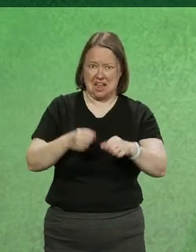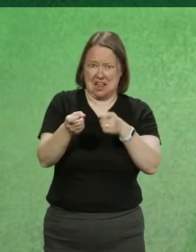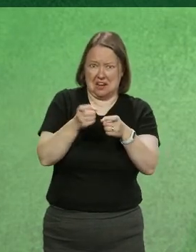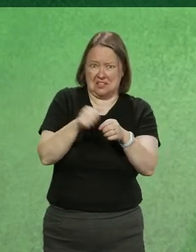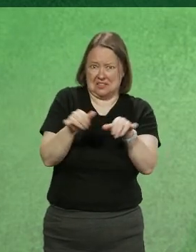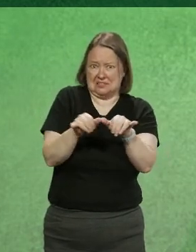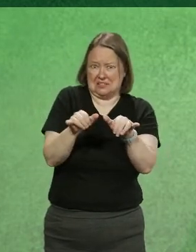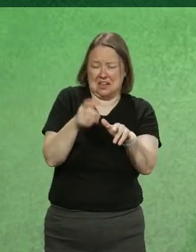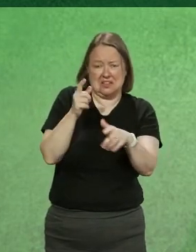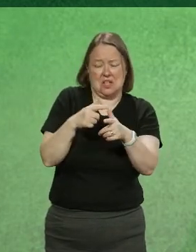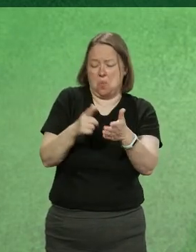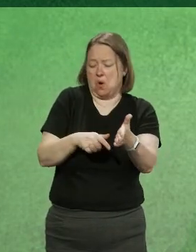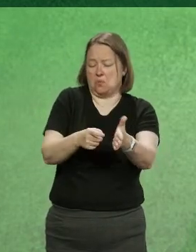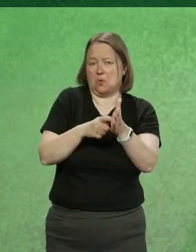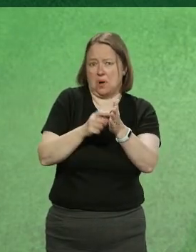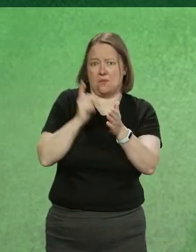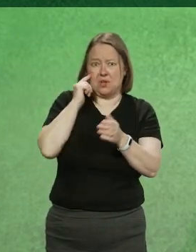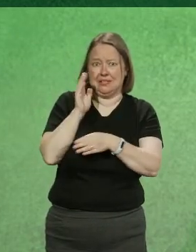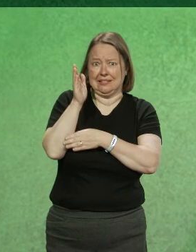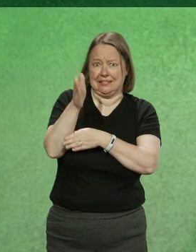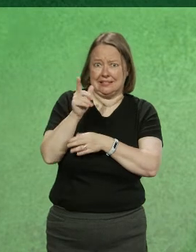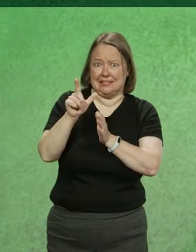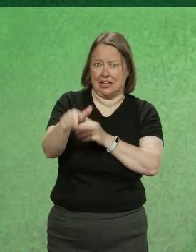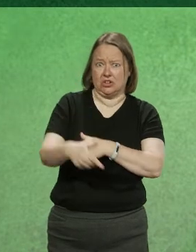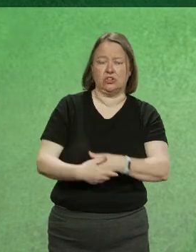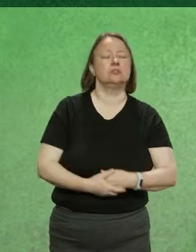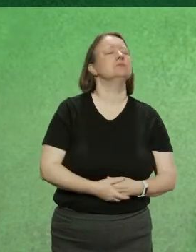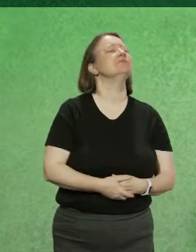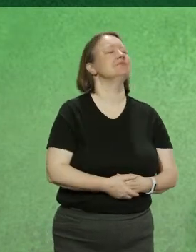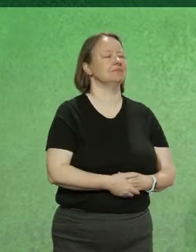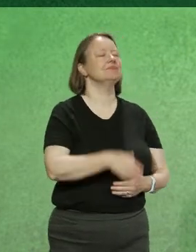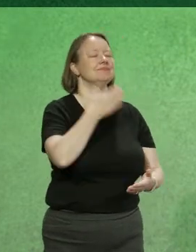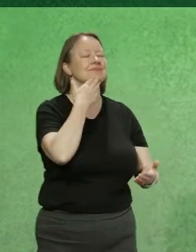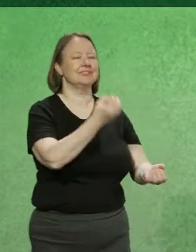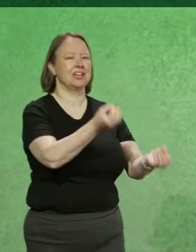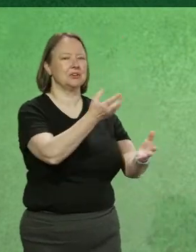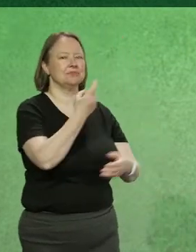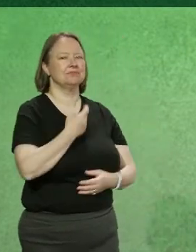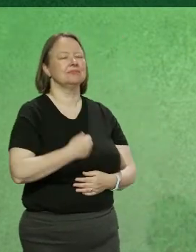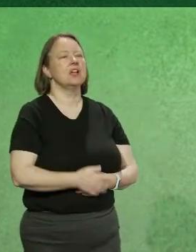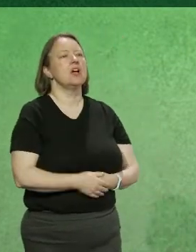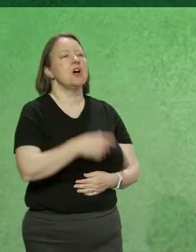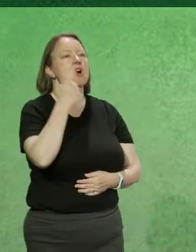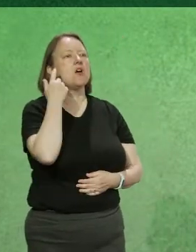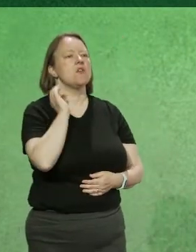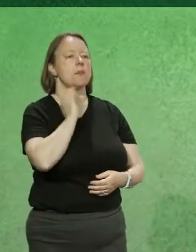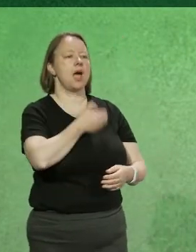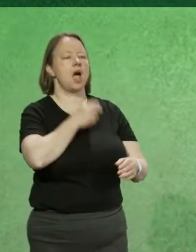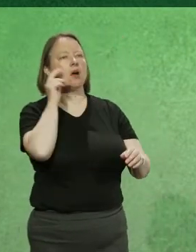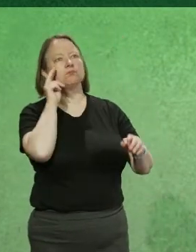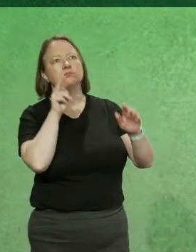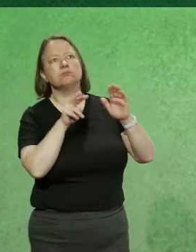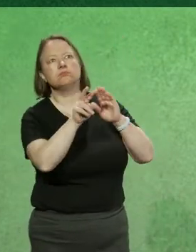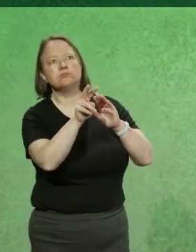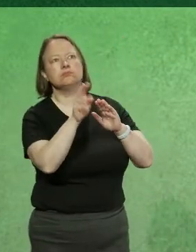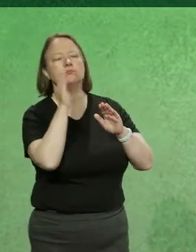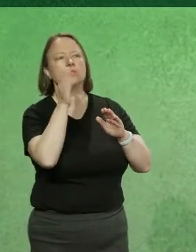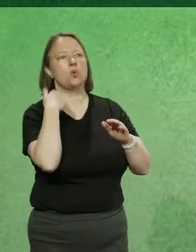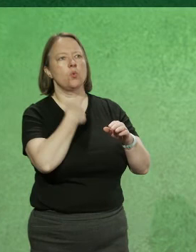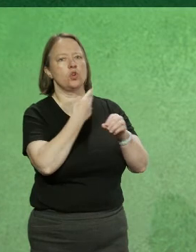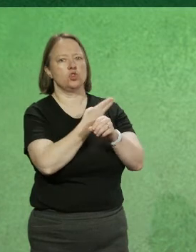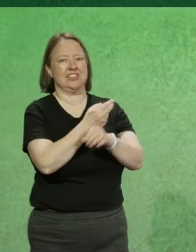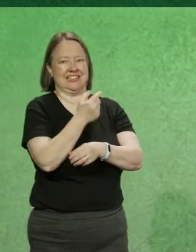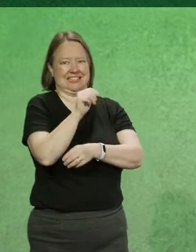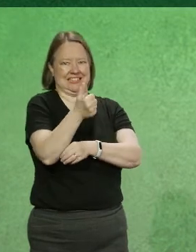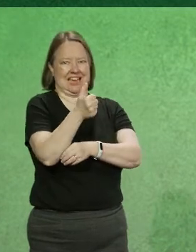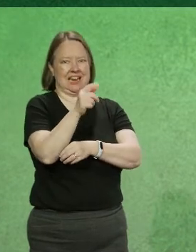expansion might be required later? Okay, thank you very much. So from our projection, we will be using 10 tons